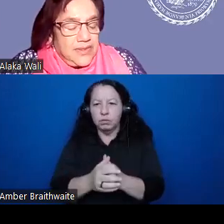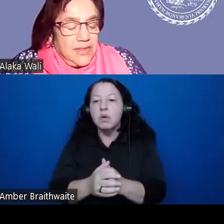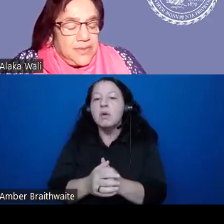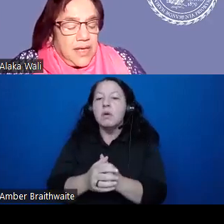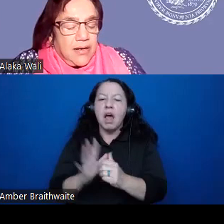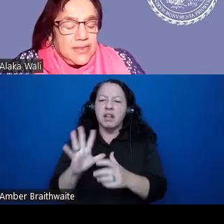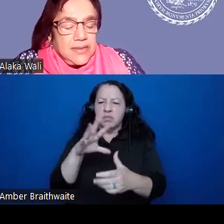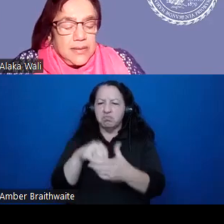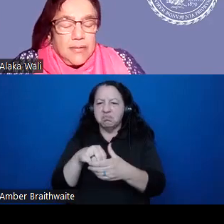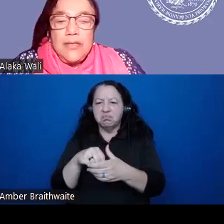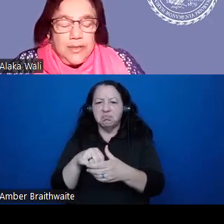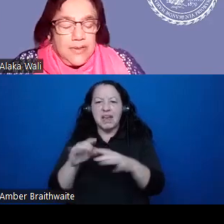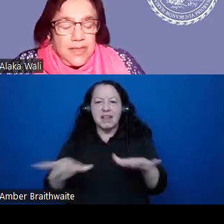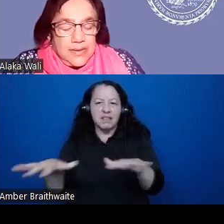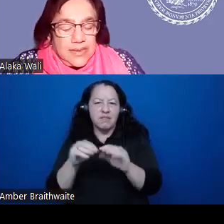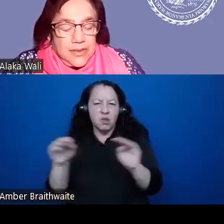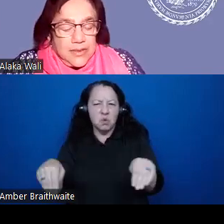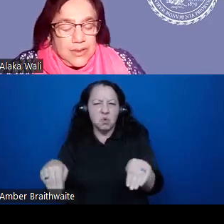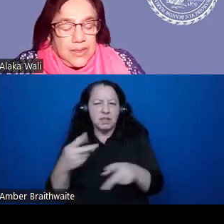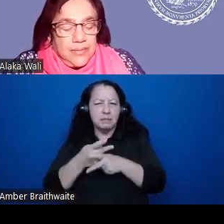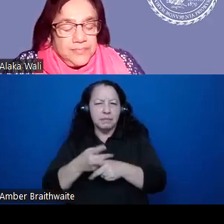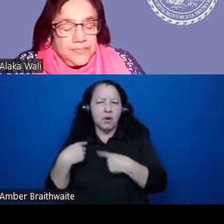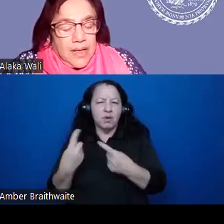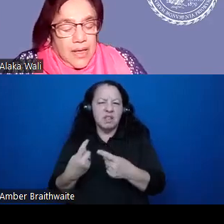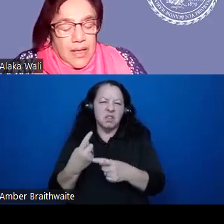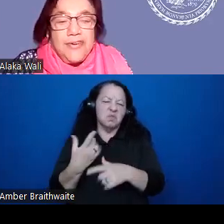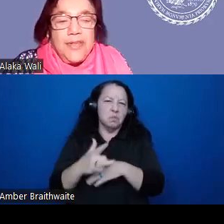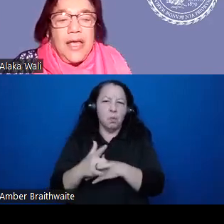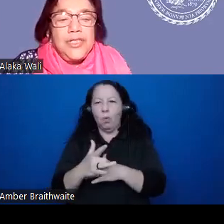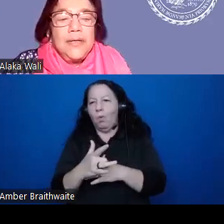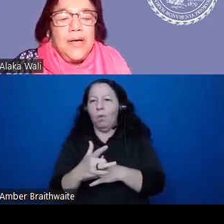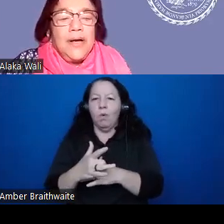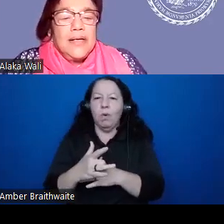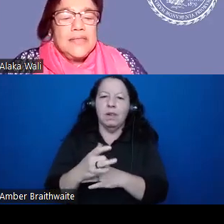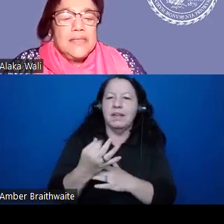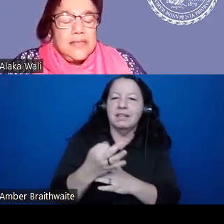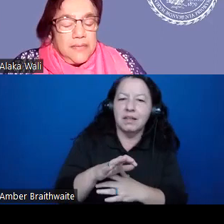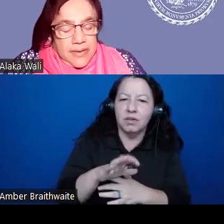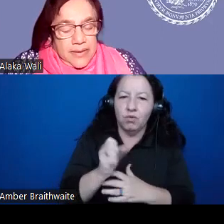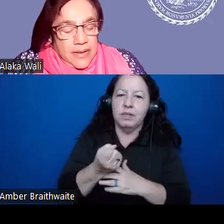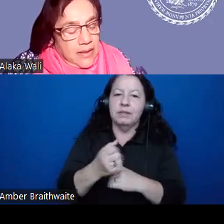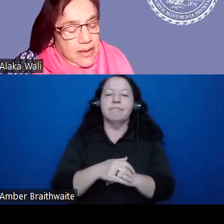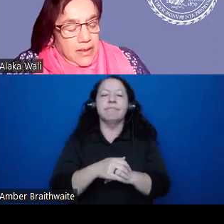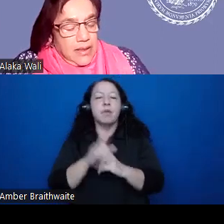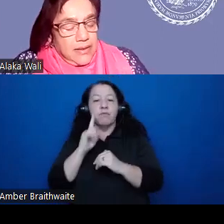Field Museum's care since the early 20th century. For the Ancient Americas